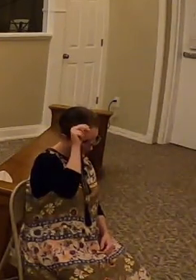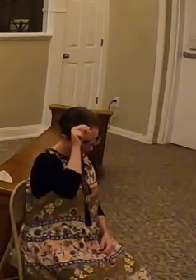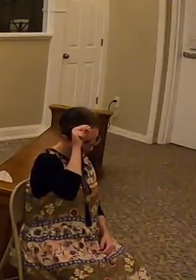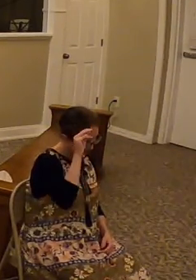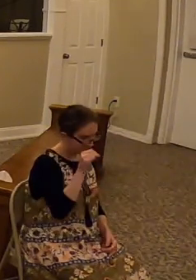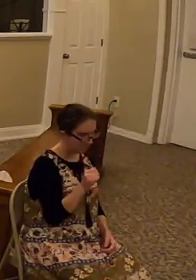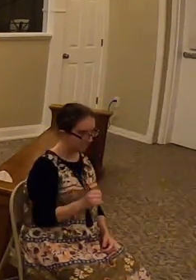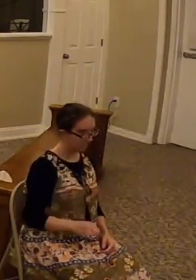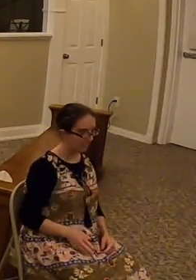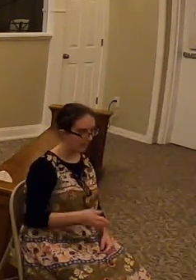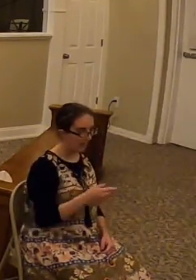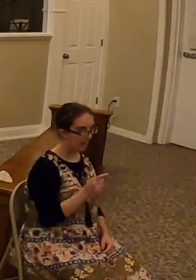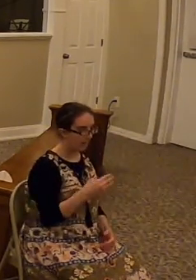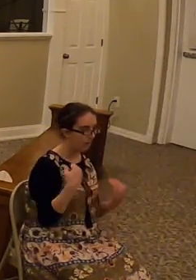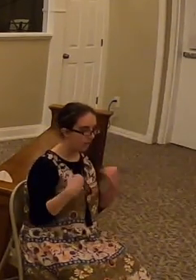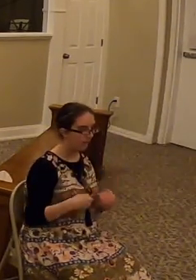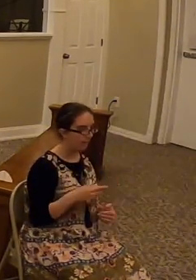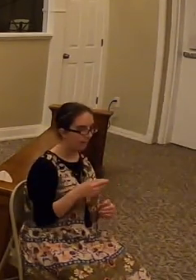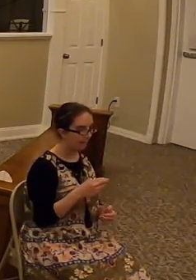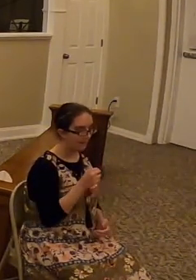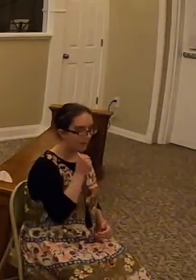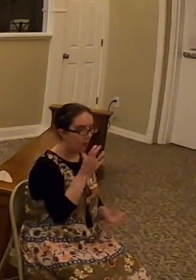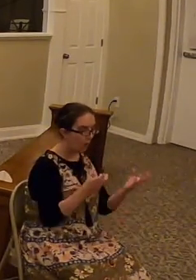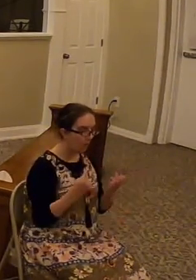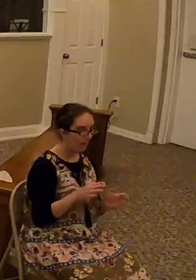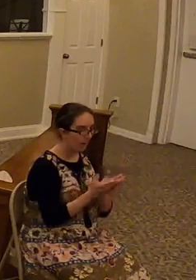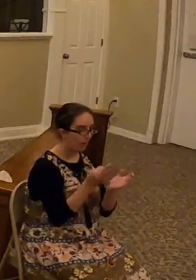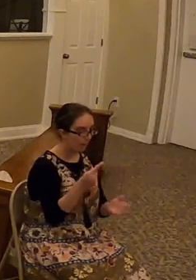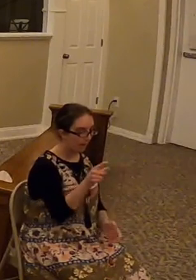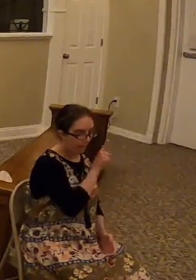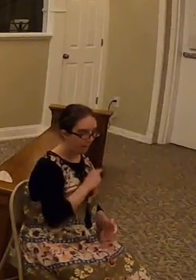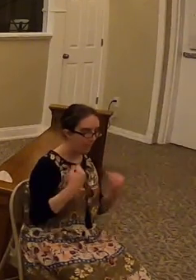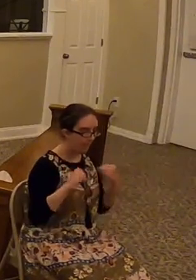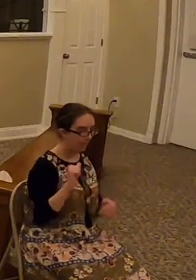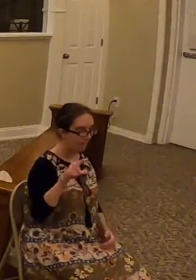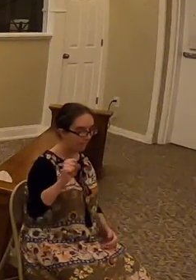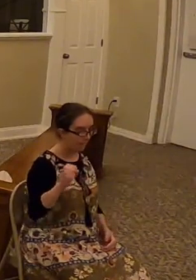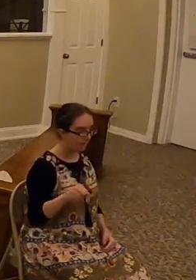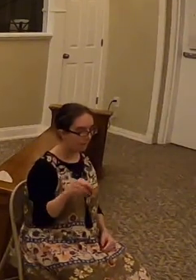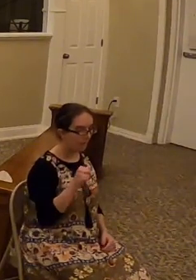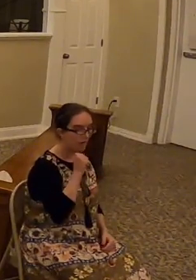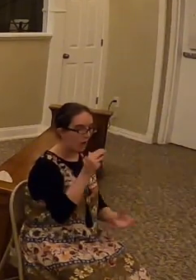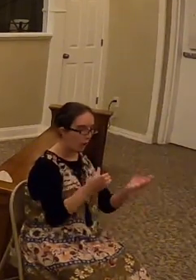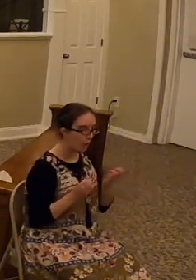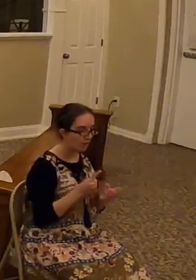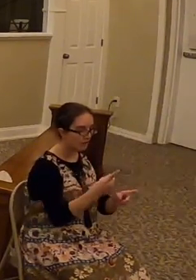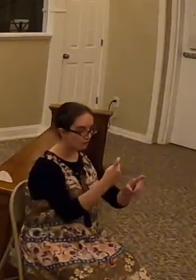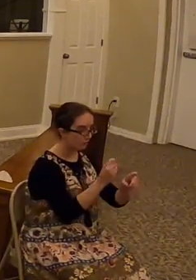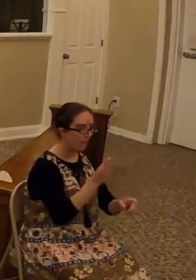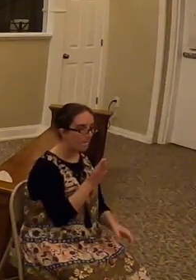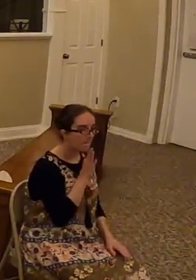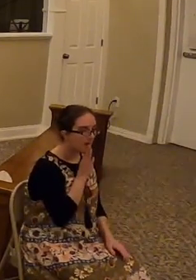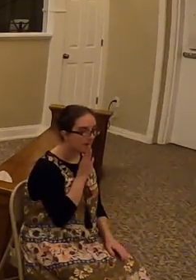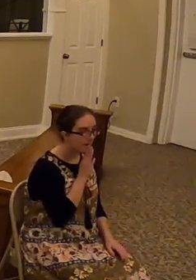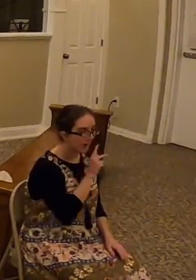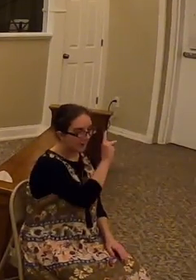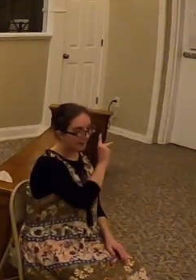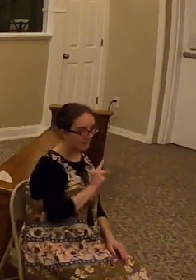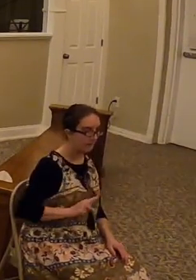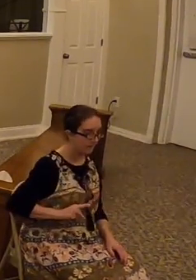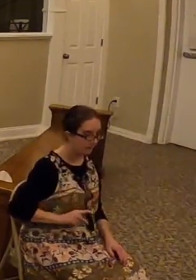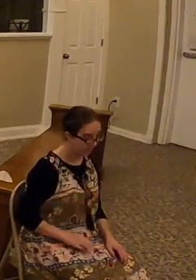and idolatry, because thou hast rejected the word of the Lord. He hath also rejected thee from being